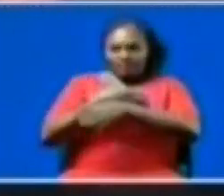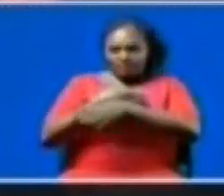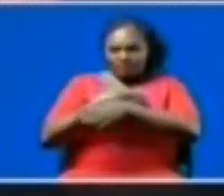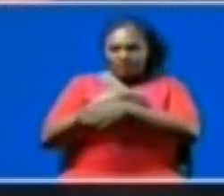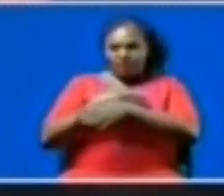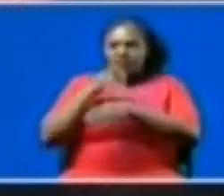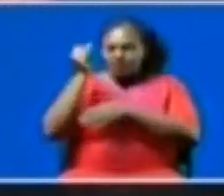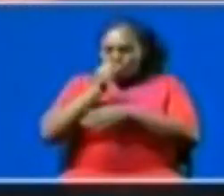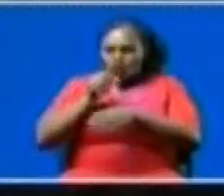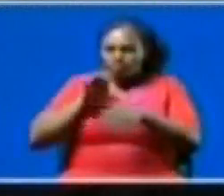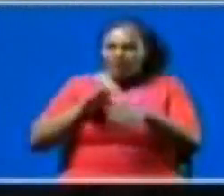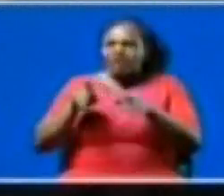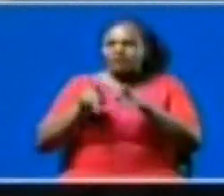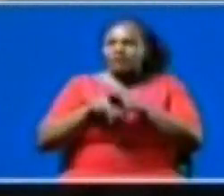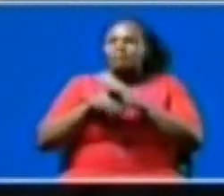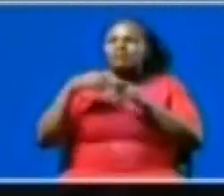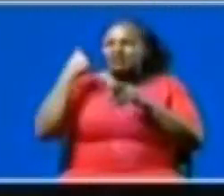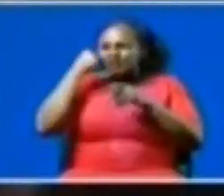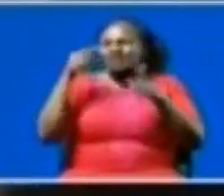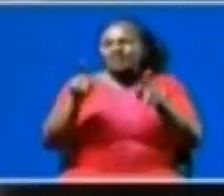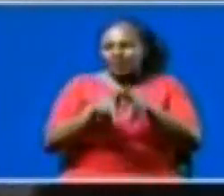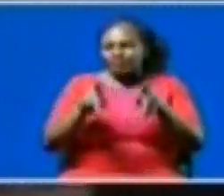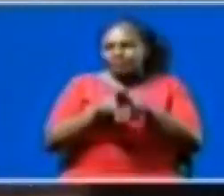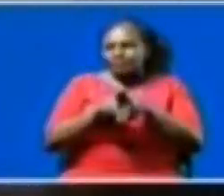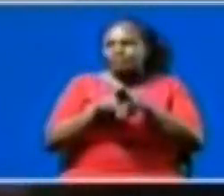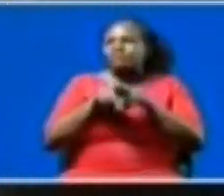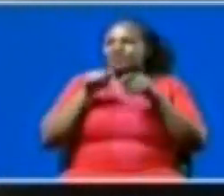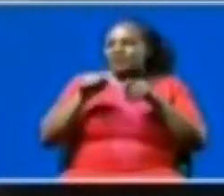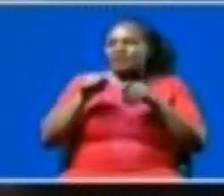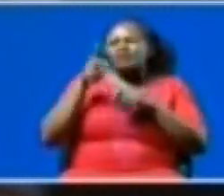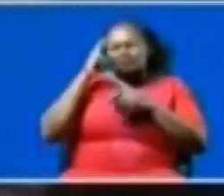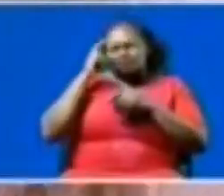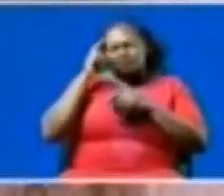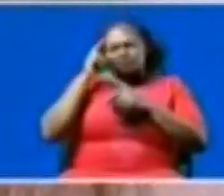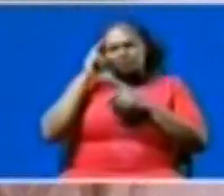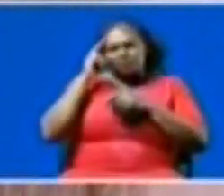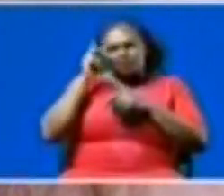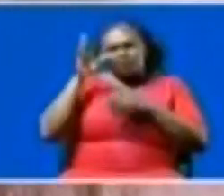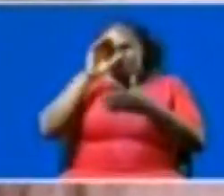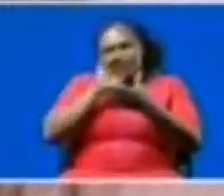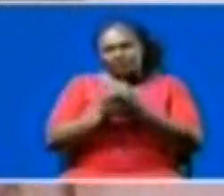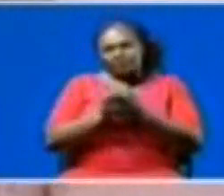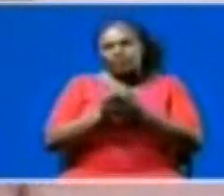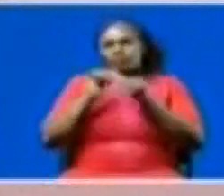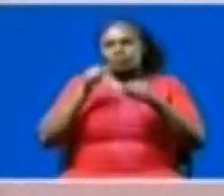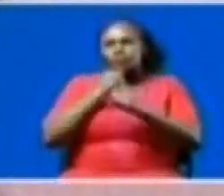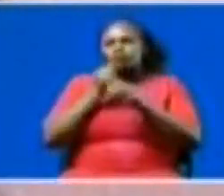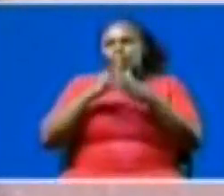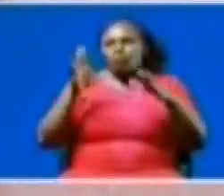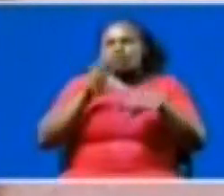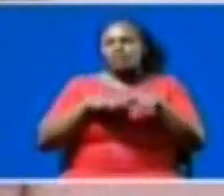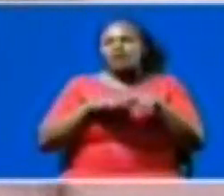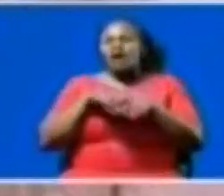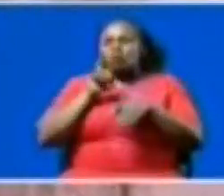Sophie's grandmother has also ailed from the disease. It's on that backdrop that Sophie believes she can do more than